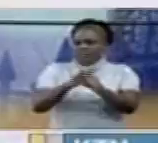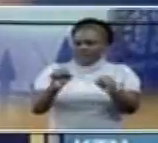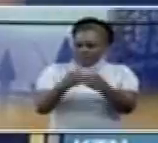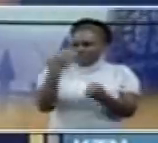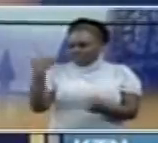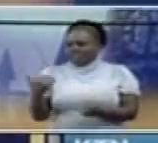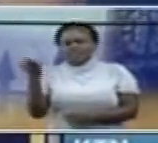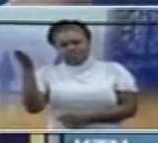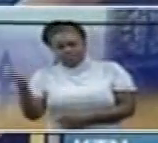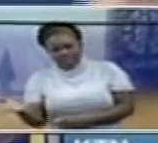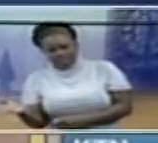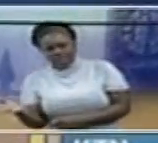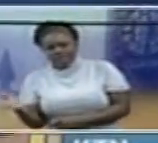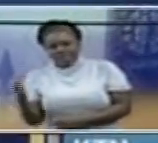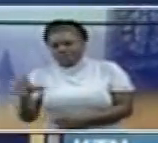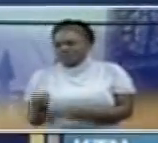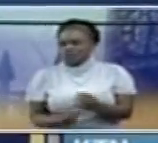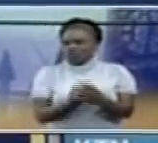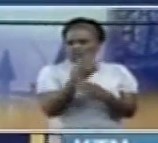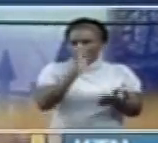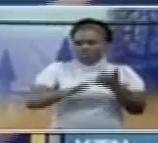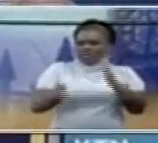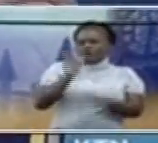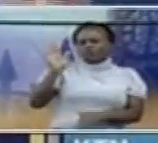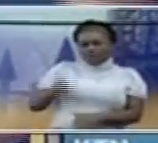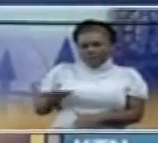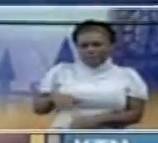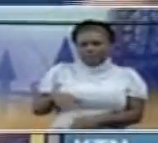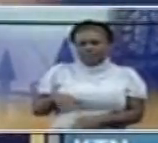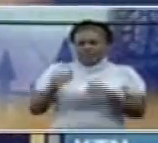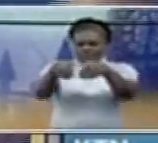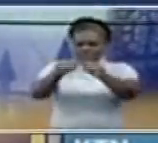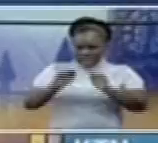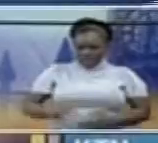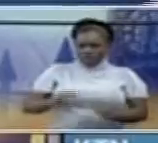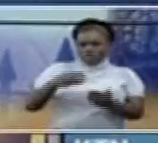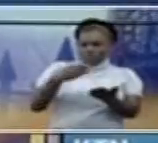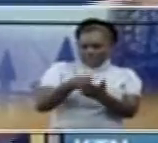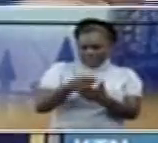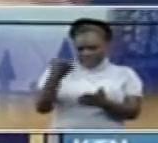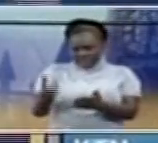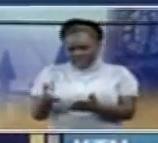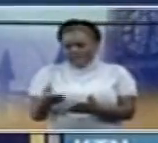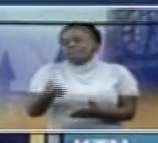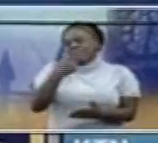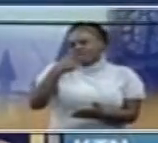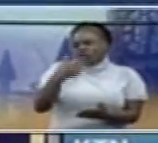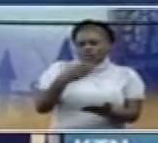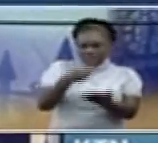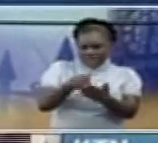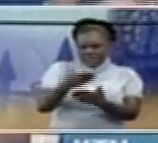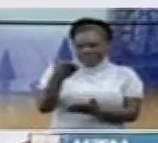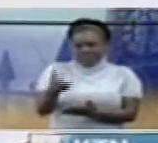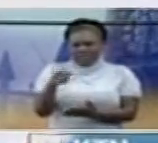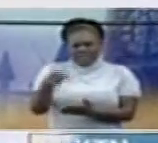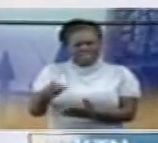mentioned, children having to grow up without mothers, funeral expenses, medical expenses. I mean,